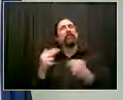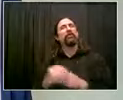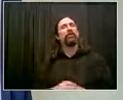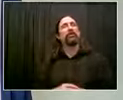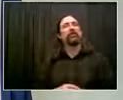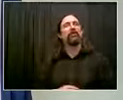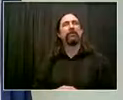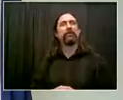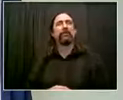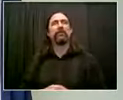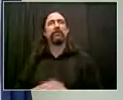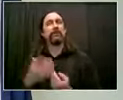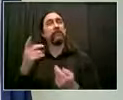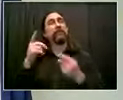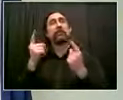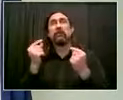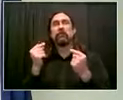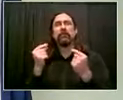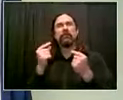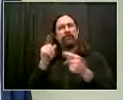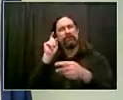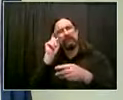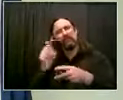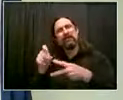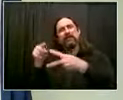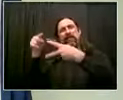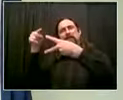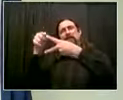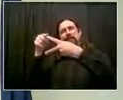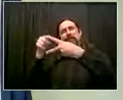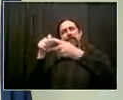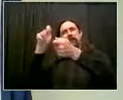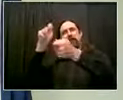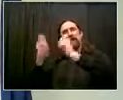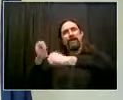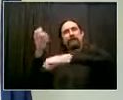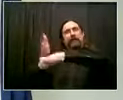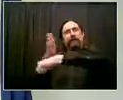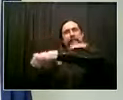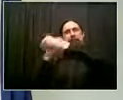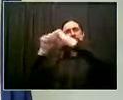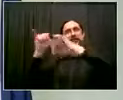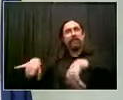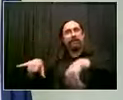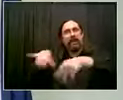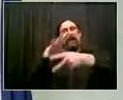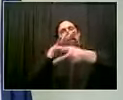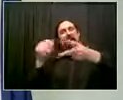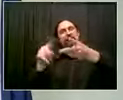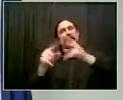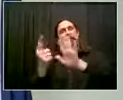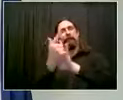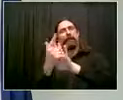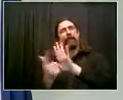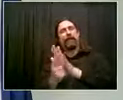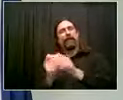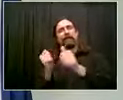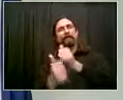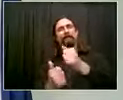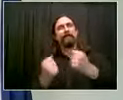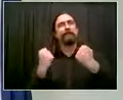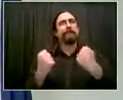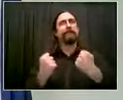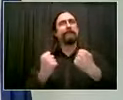attention to what is happening in our communities. So, you know, that's why I had a march on Friday for Gun Violence